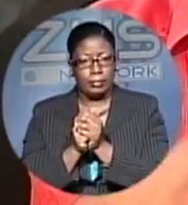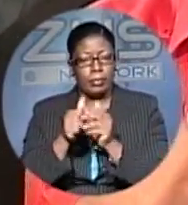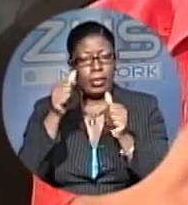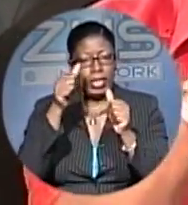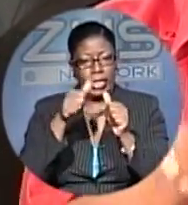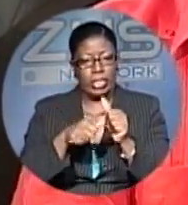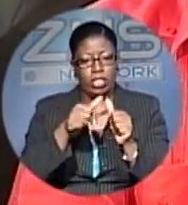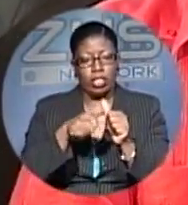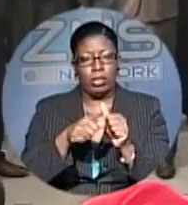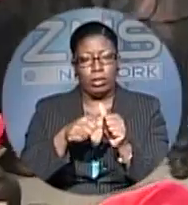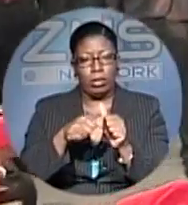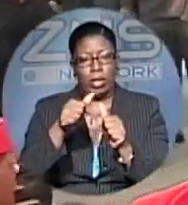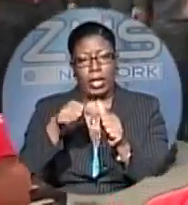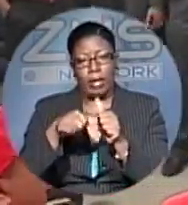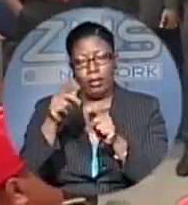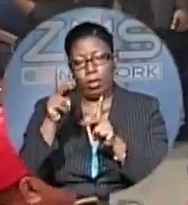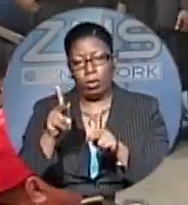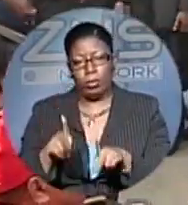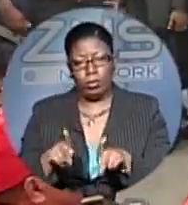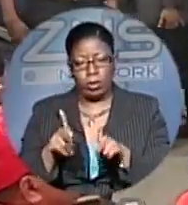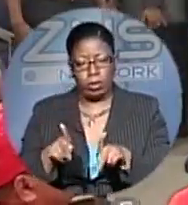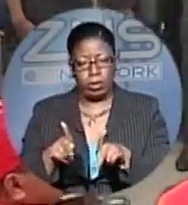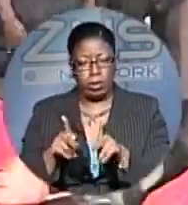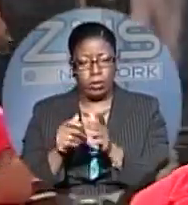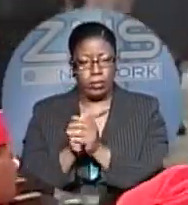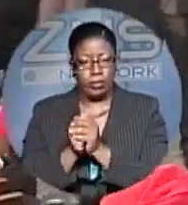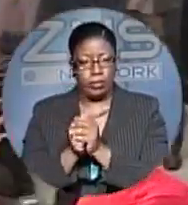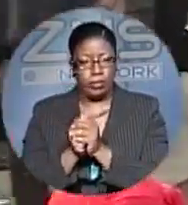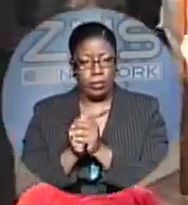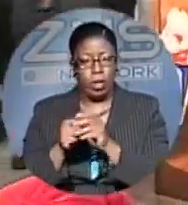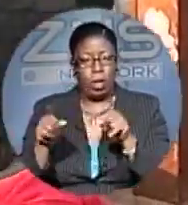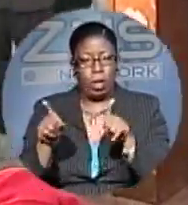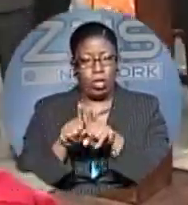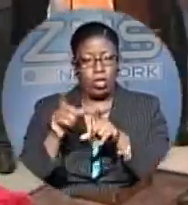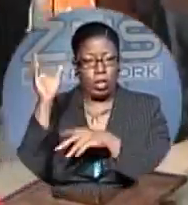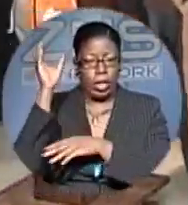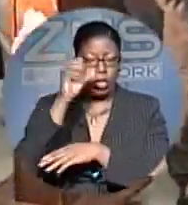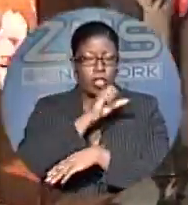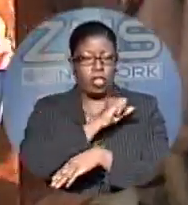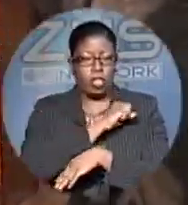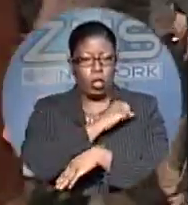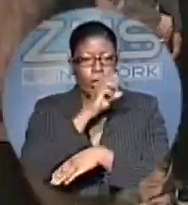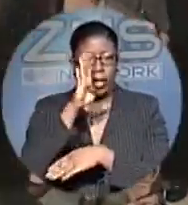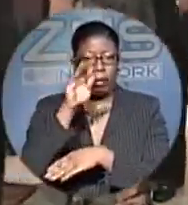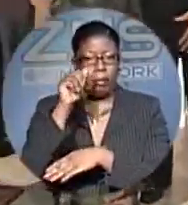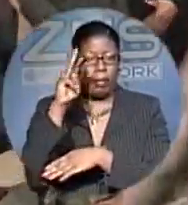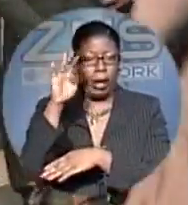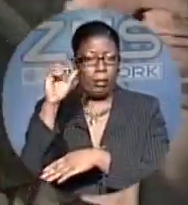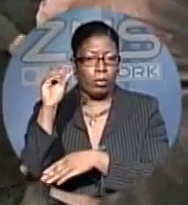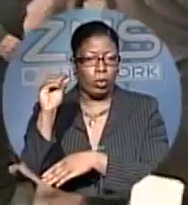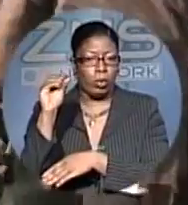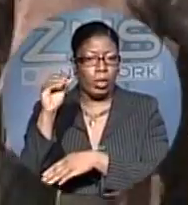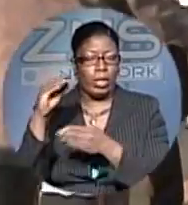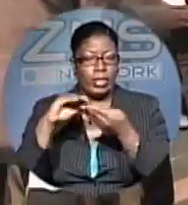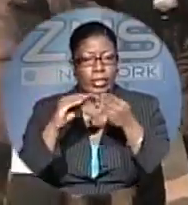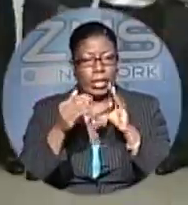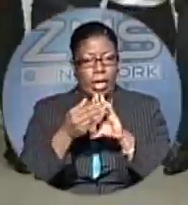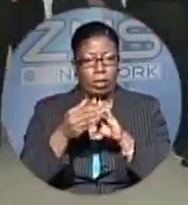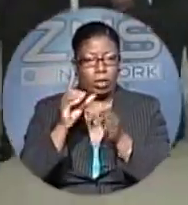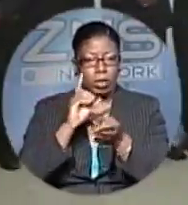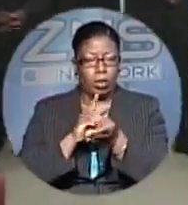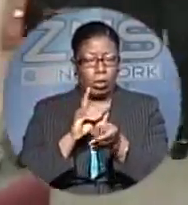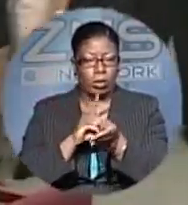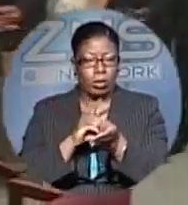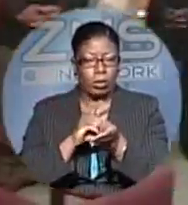Each and every one. Other known names include Cassia Stewart in Bamboo Town, Darren Cash for Carmichael, Dr. Dwayne Sands